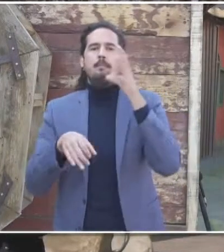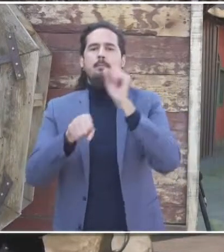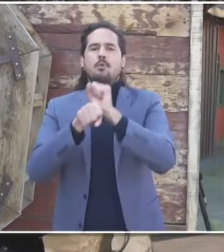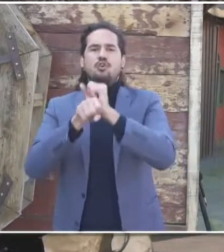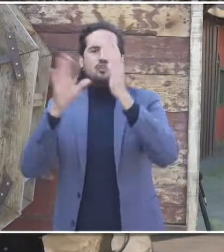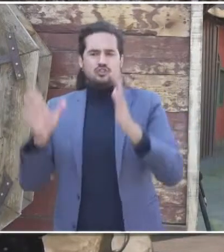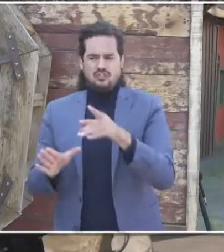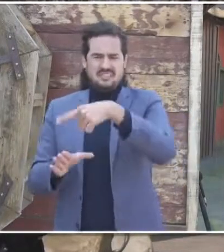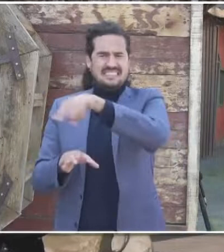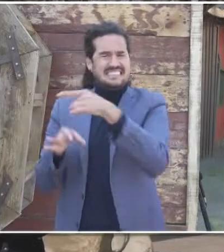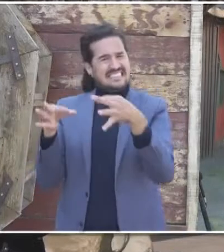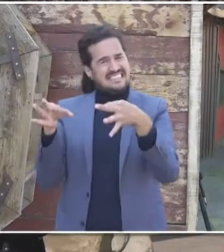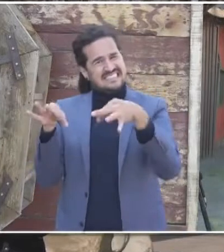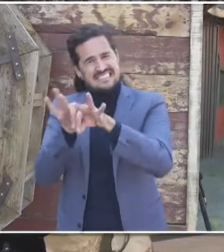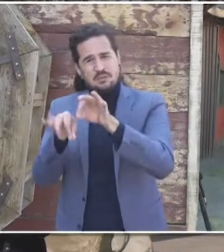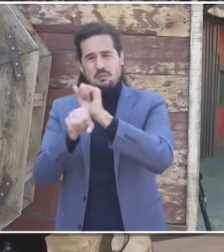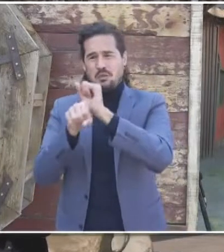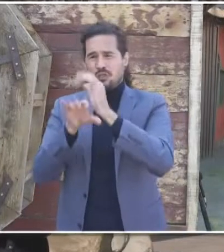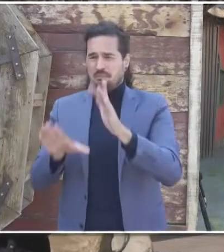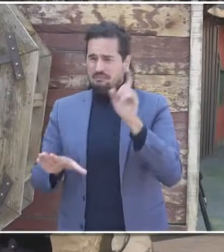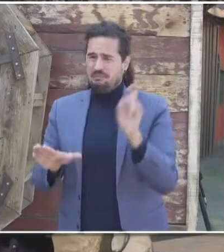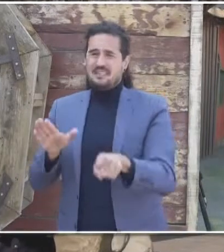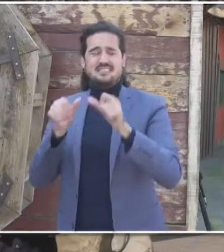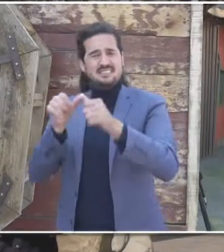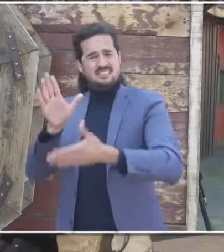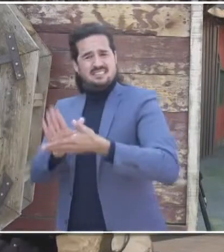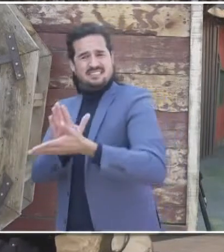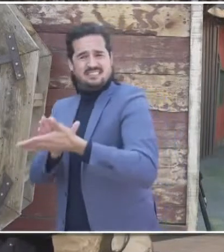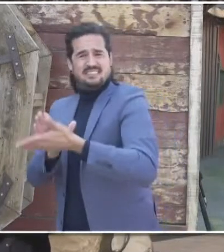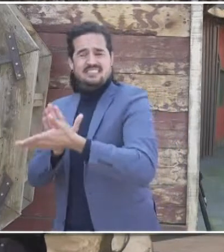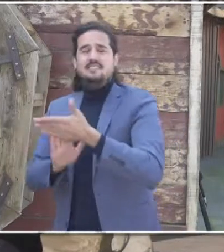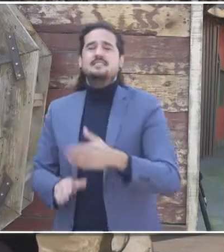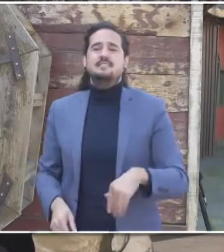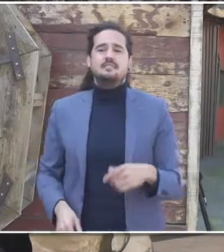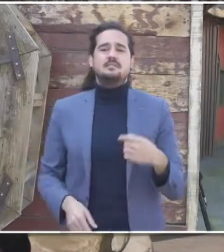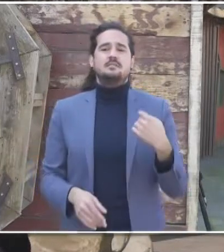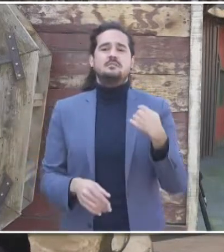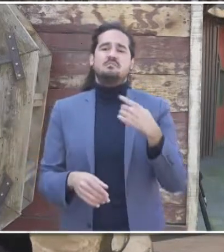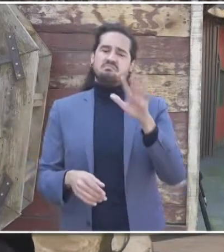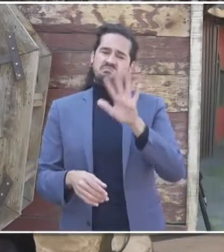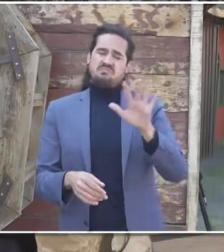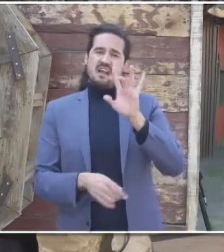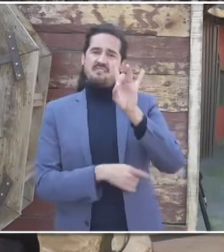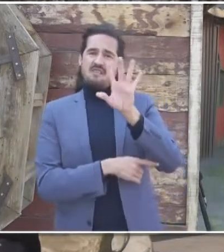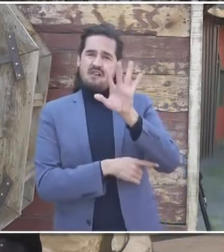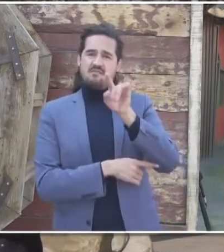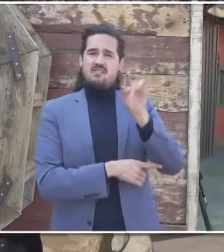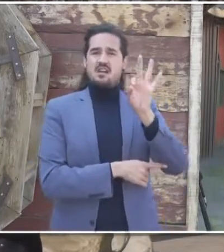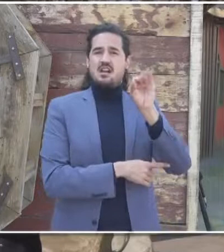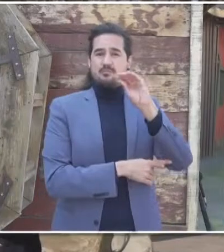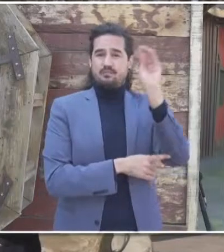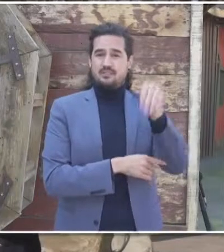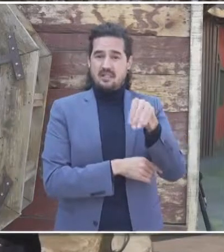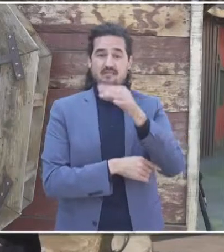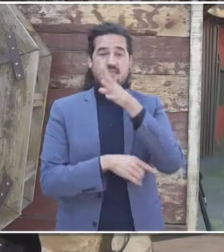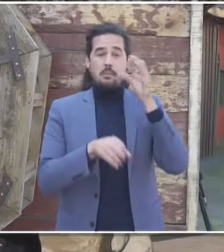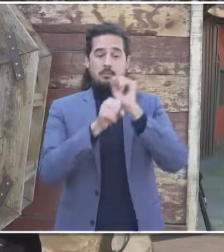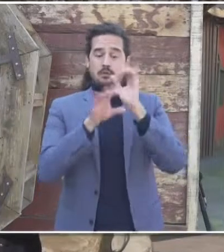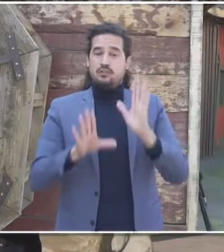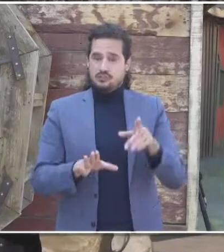resounding success, with 85 to 90% of our essential farm workers accepting the